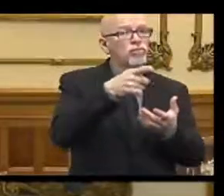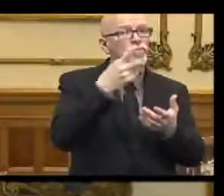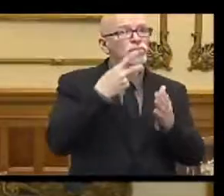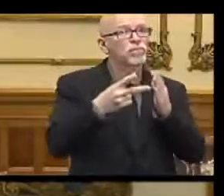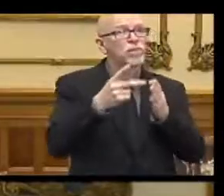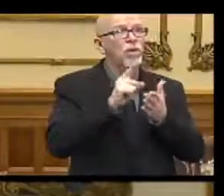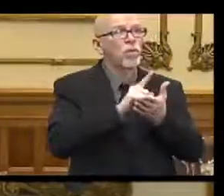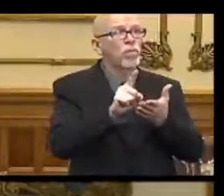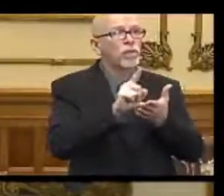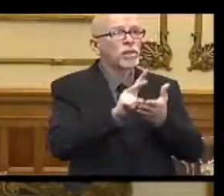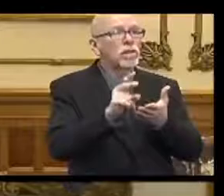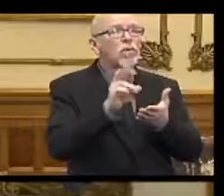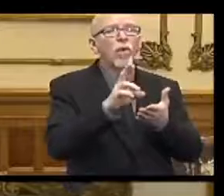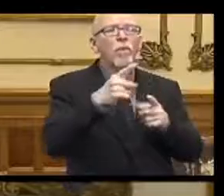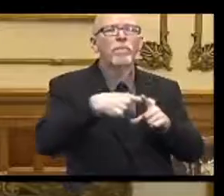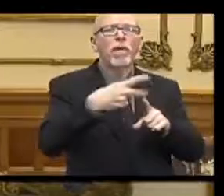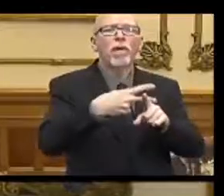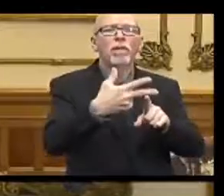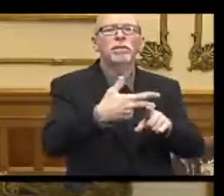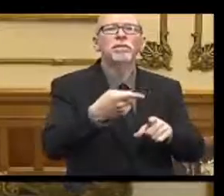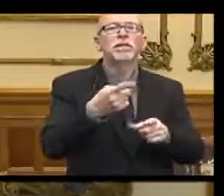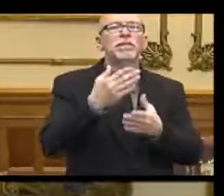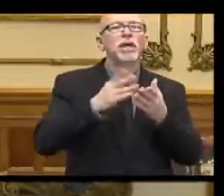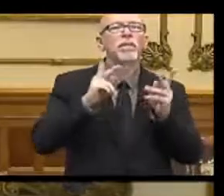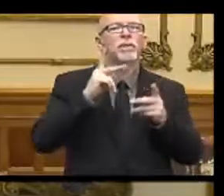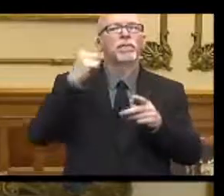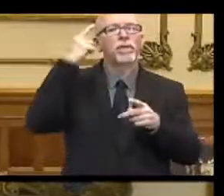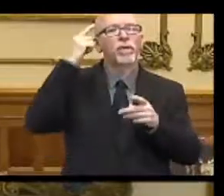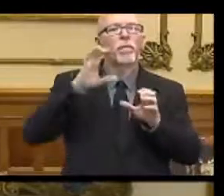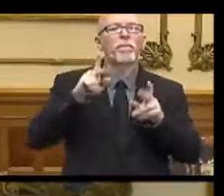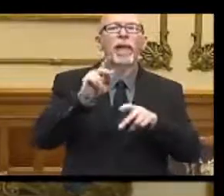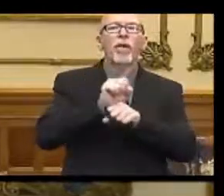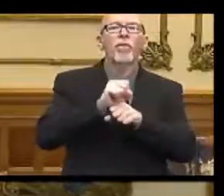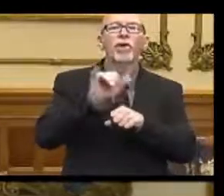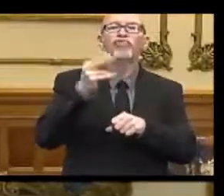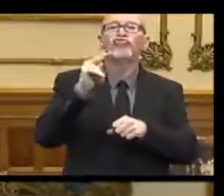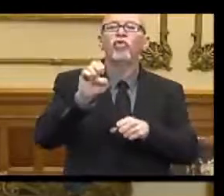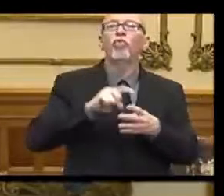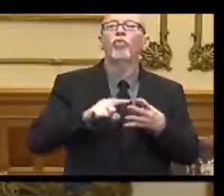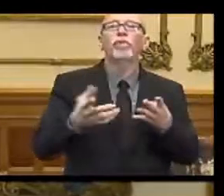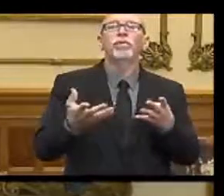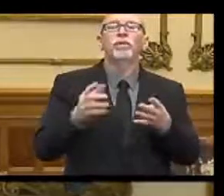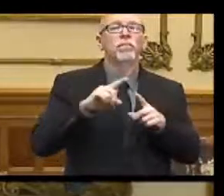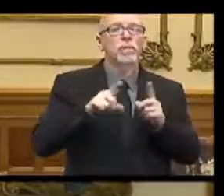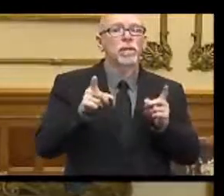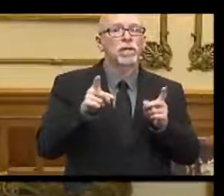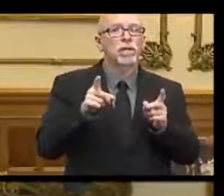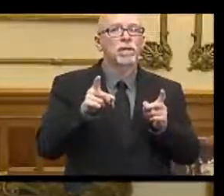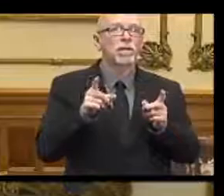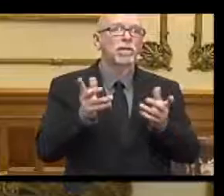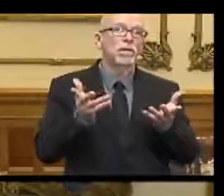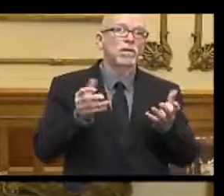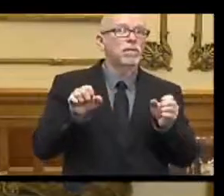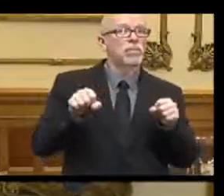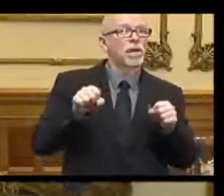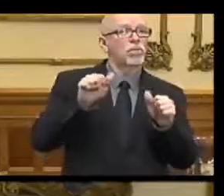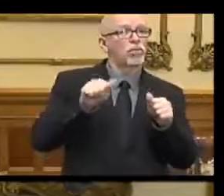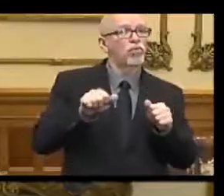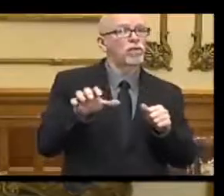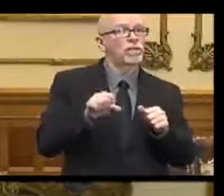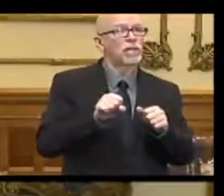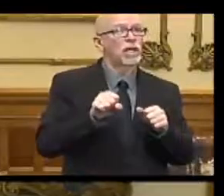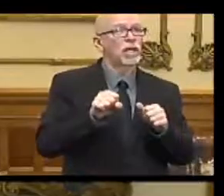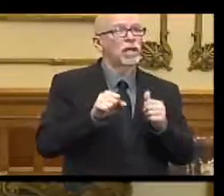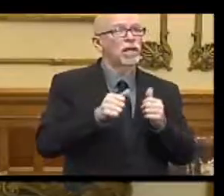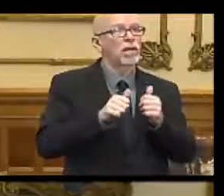or months? Some people are thinking that maybe they'll be back to work in early June, but conceivably, could it take